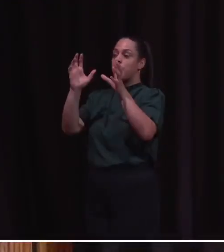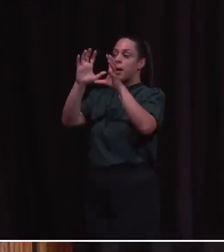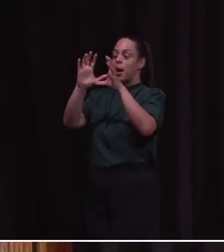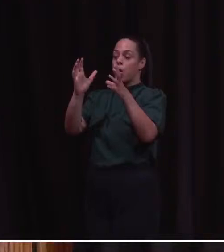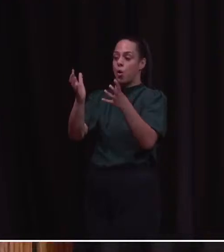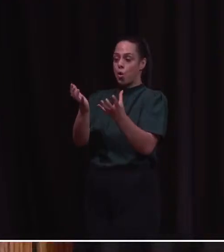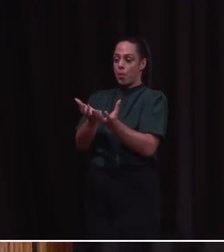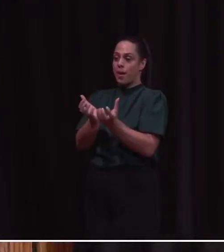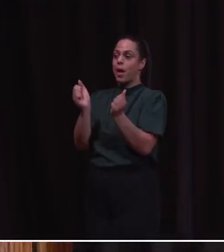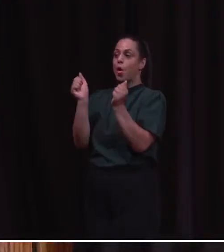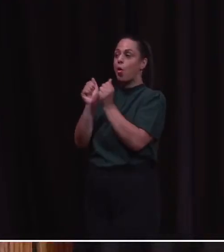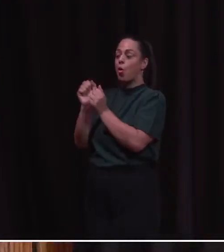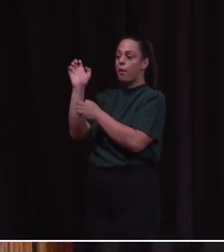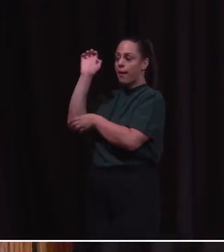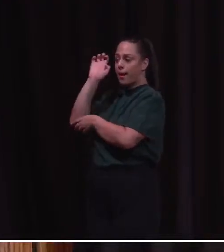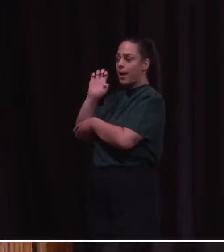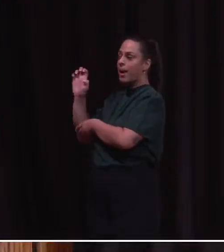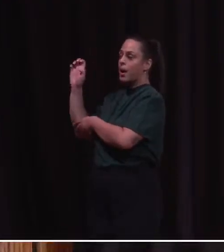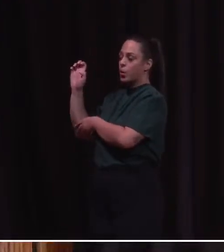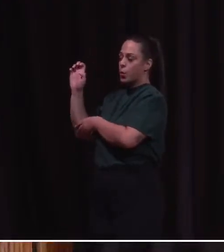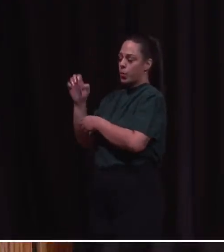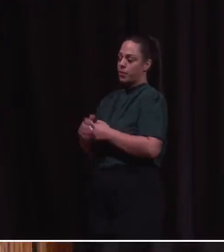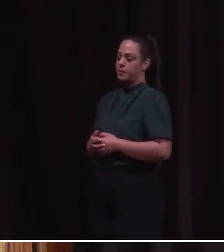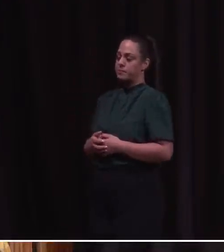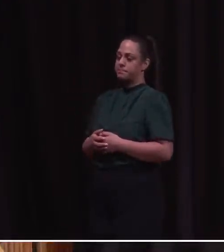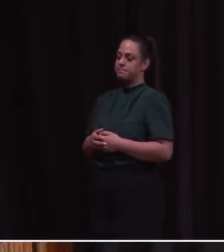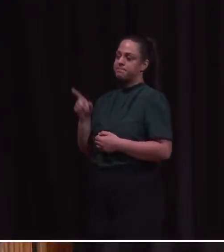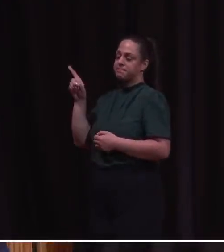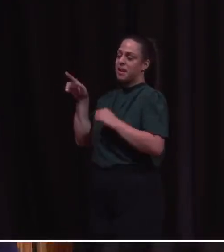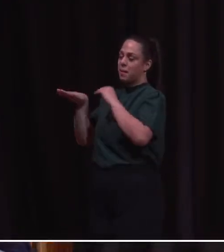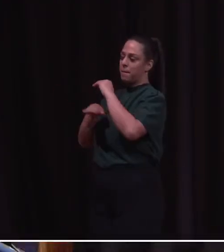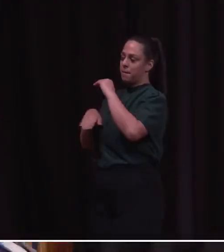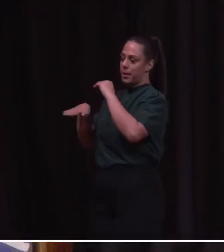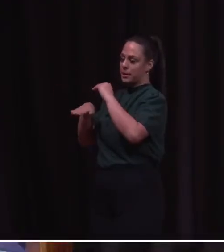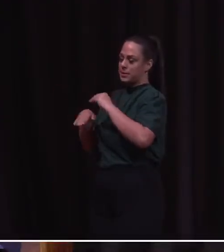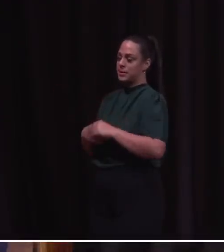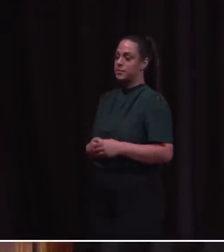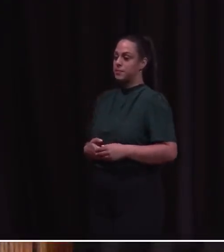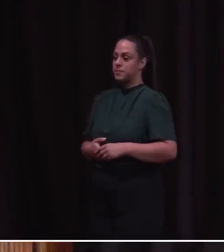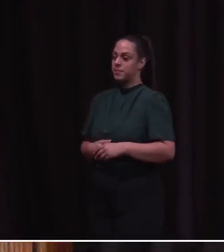center. What enabled